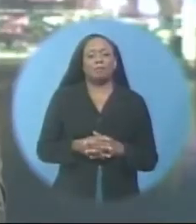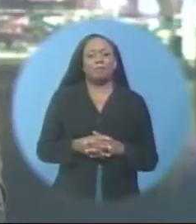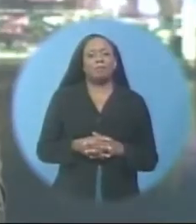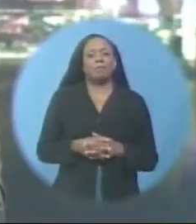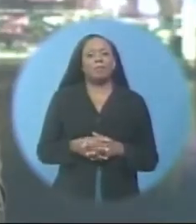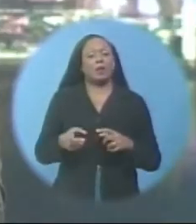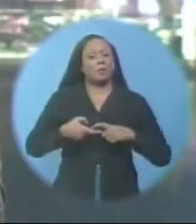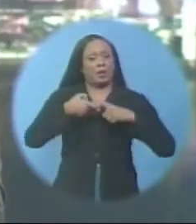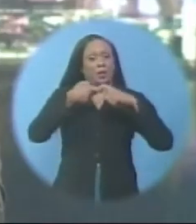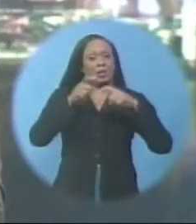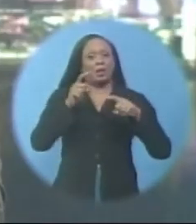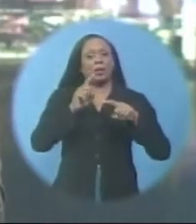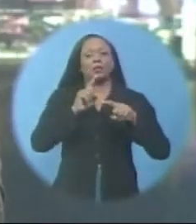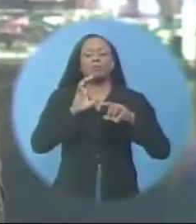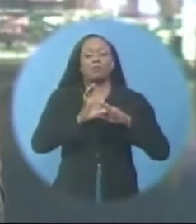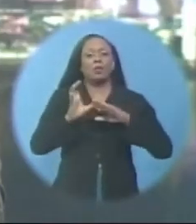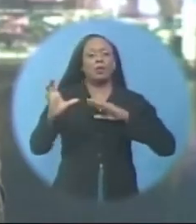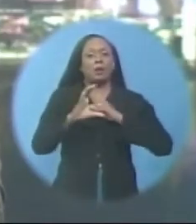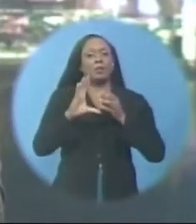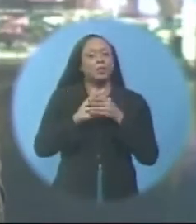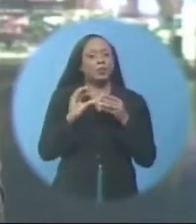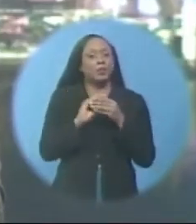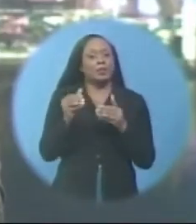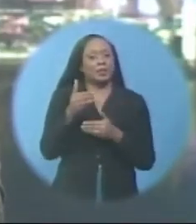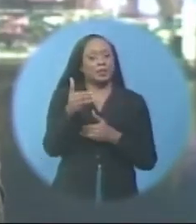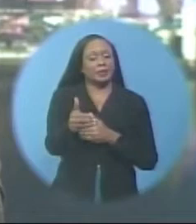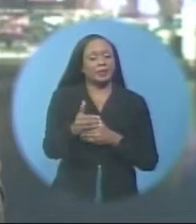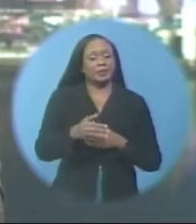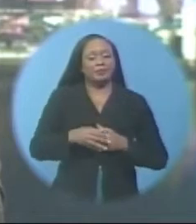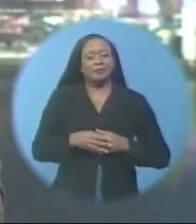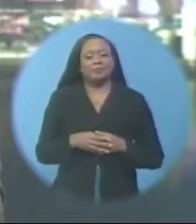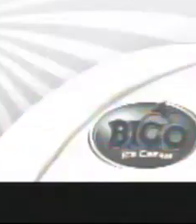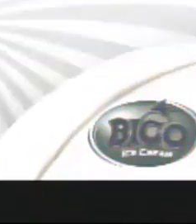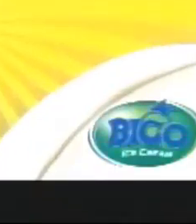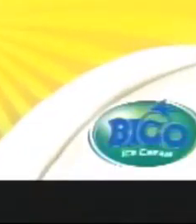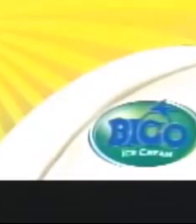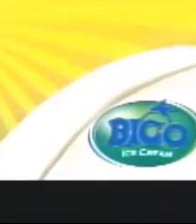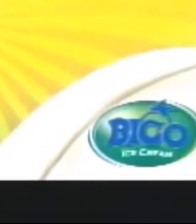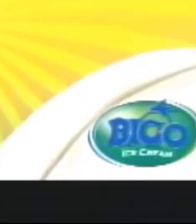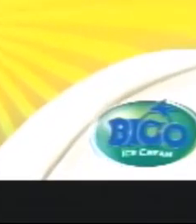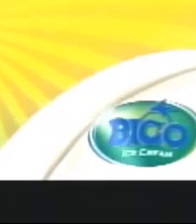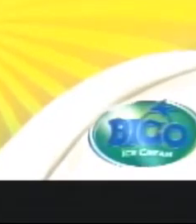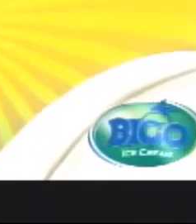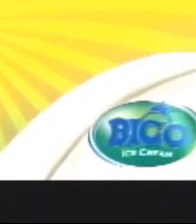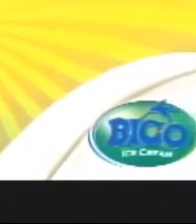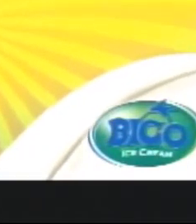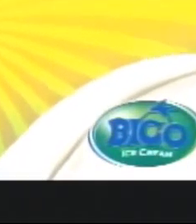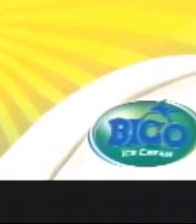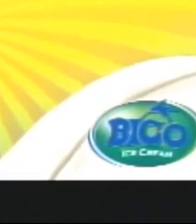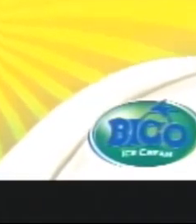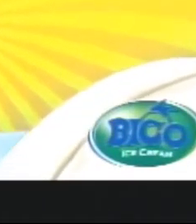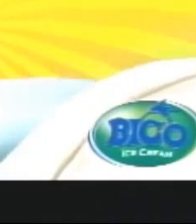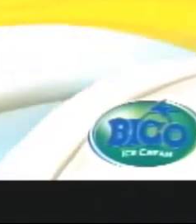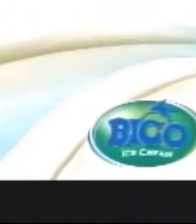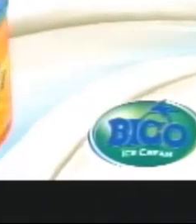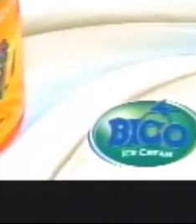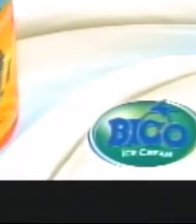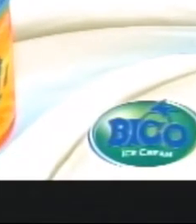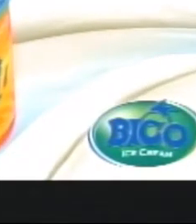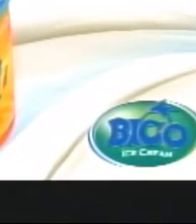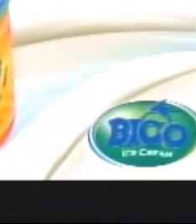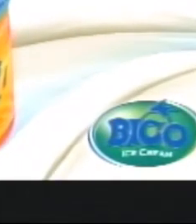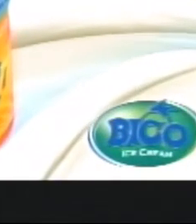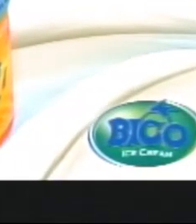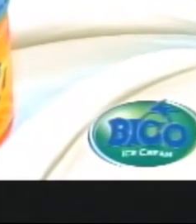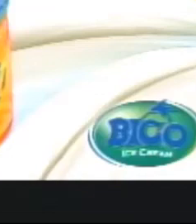After the break, we'll take a look at stories making headlines across the region. Celebrate and save this back to school with Biko. Enjoy Biko